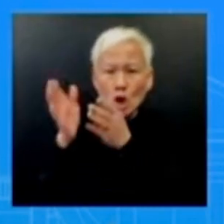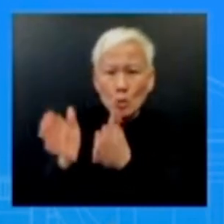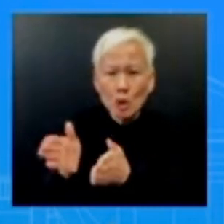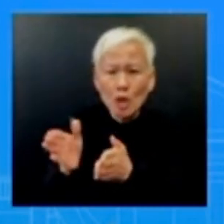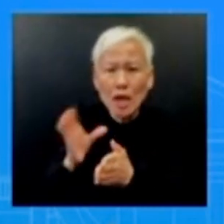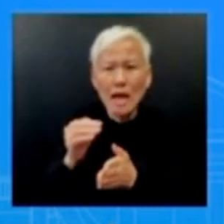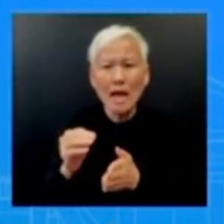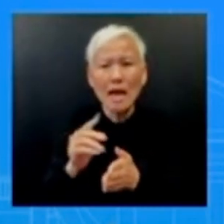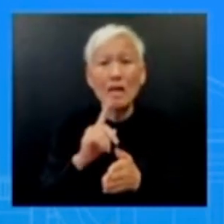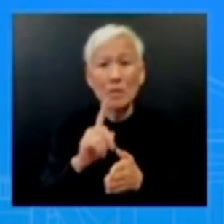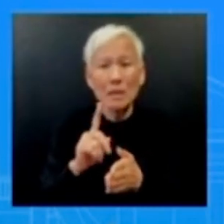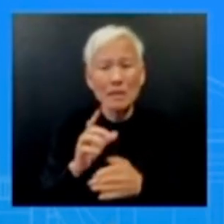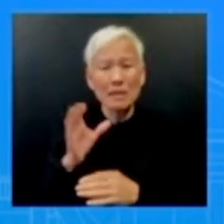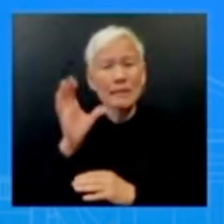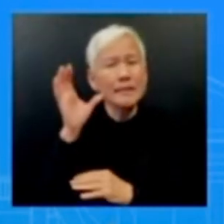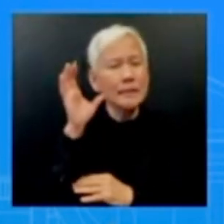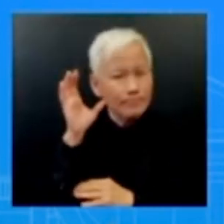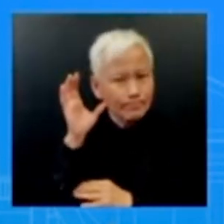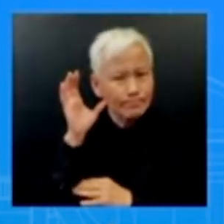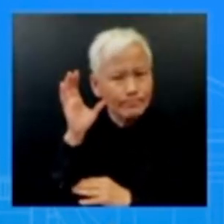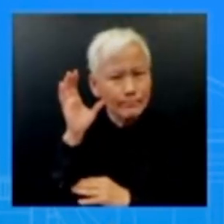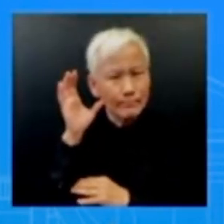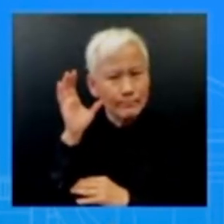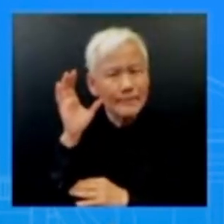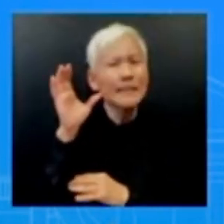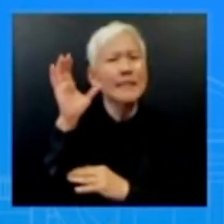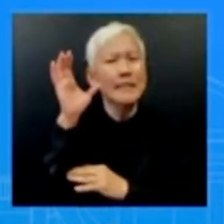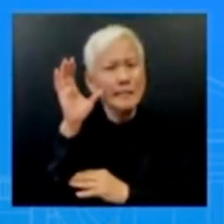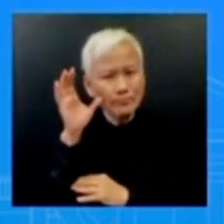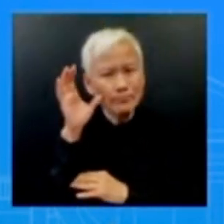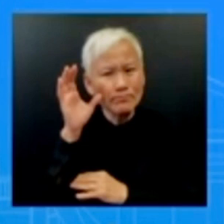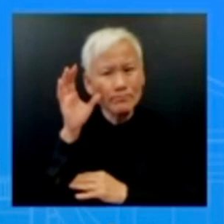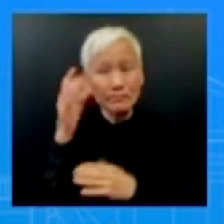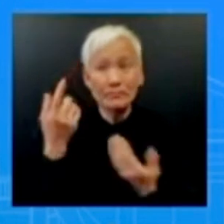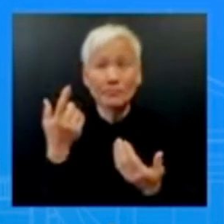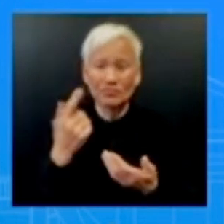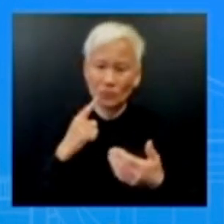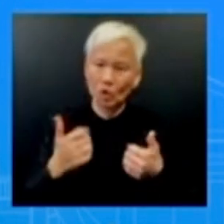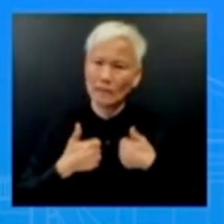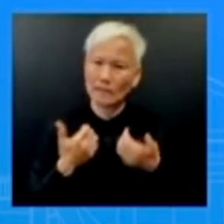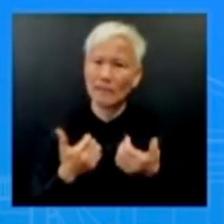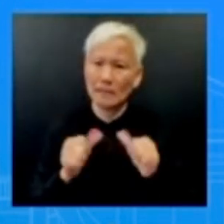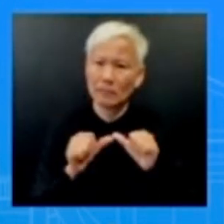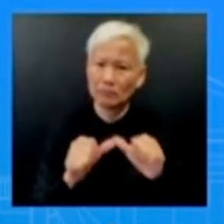living, but you also listen for a living. So, you know, who am I preaching to? The choir, that is. Okay.